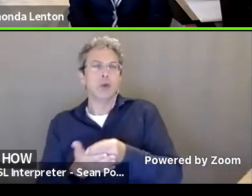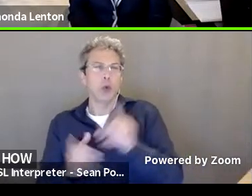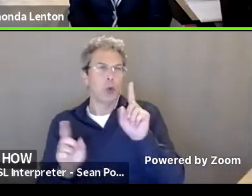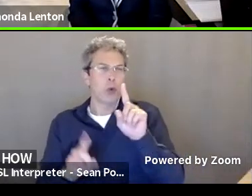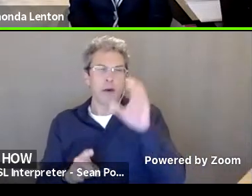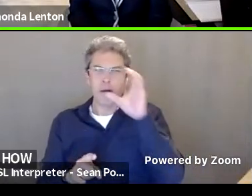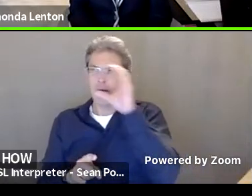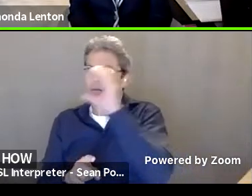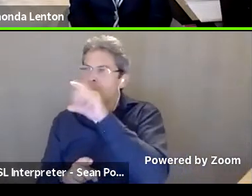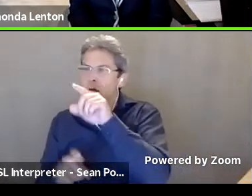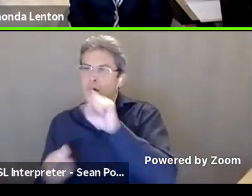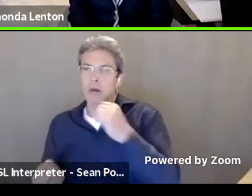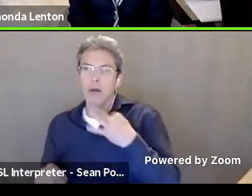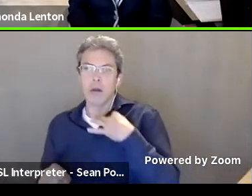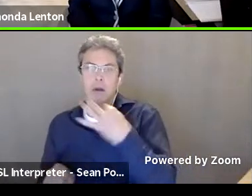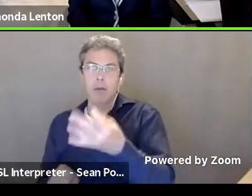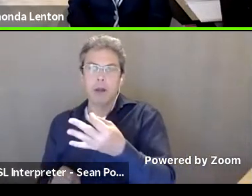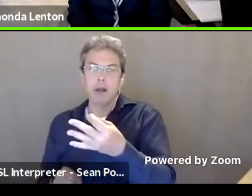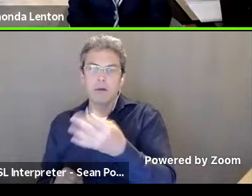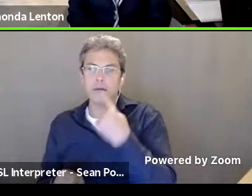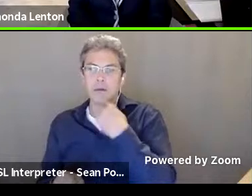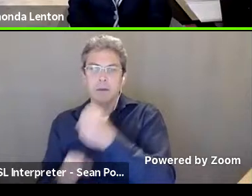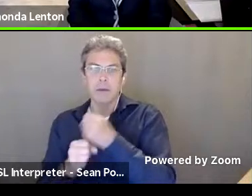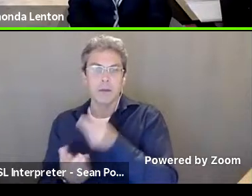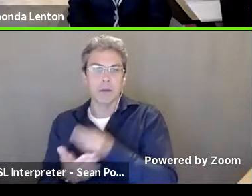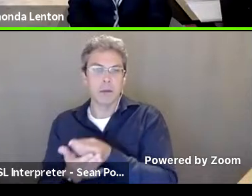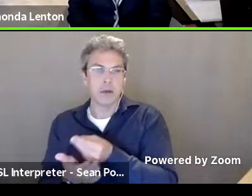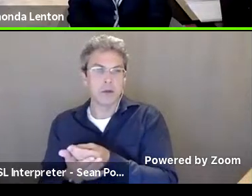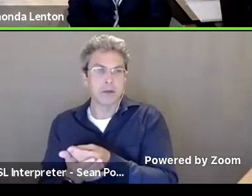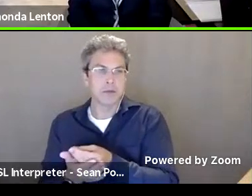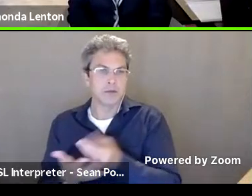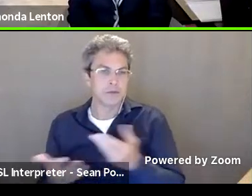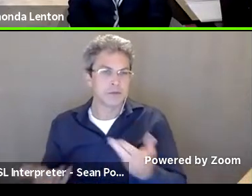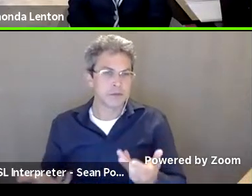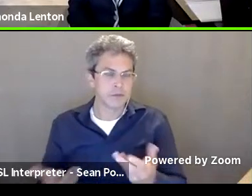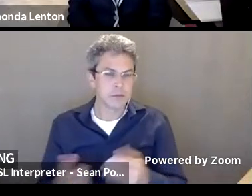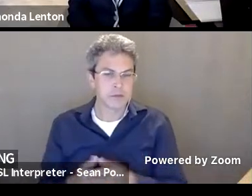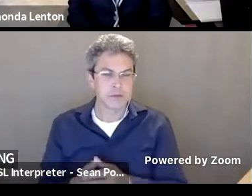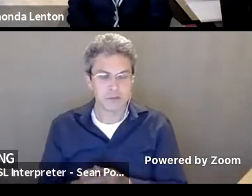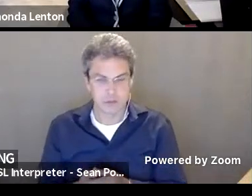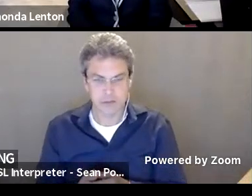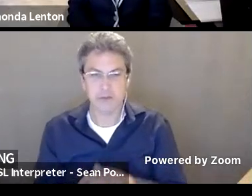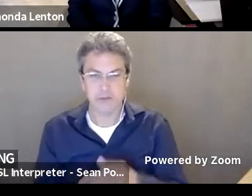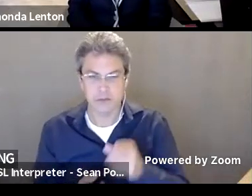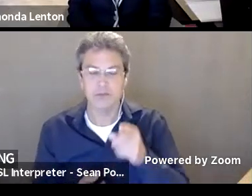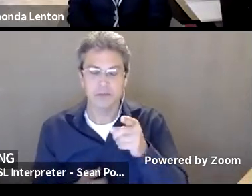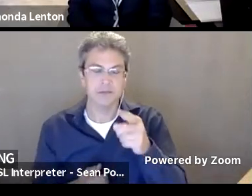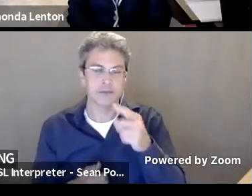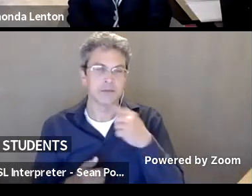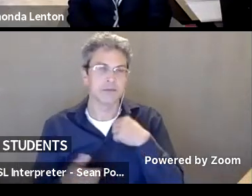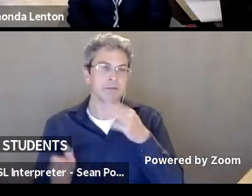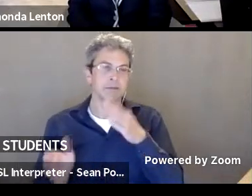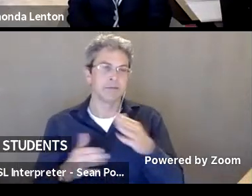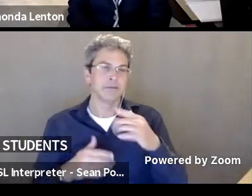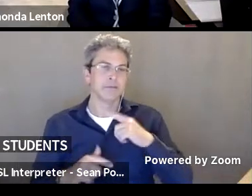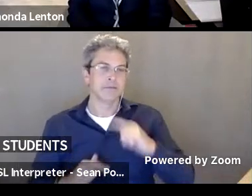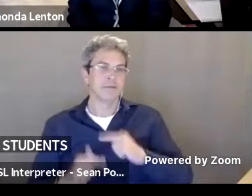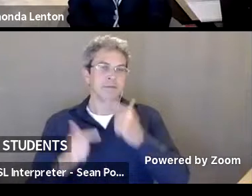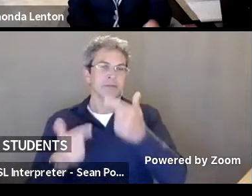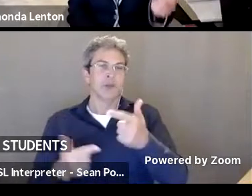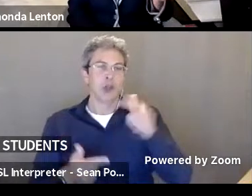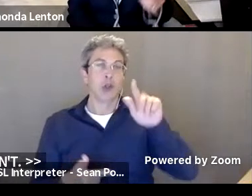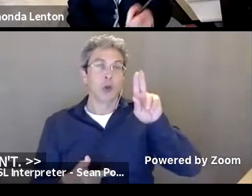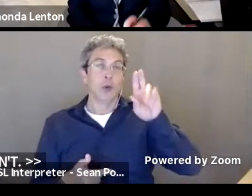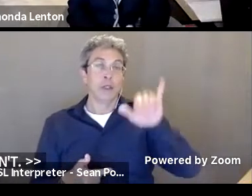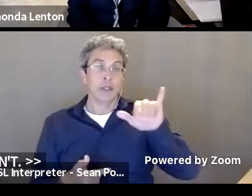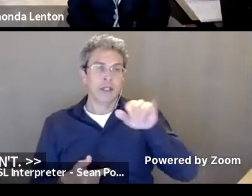that individual students can find out about it? Maybe Lucy knows if you don't. Right. I was going to turn it to Lucy to describe